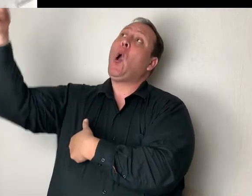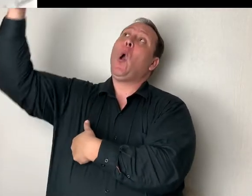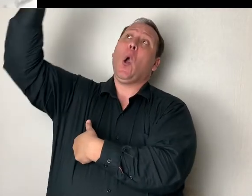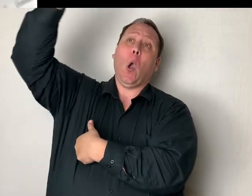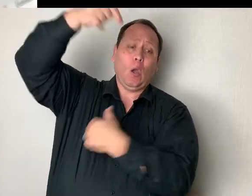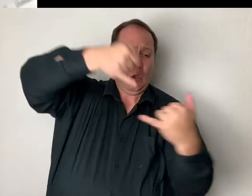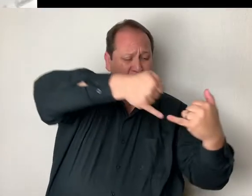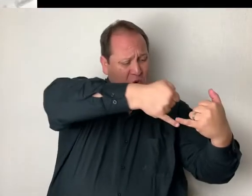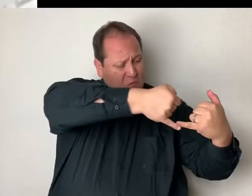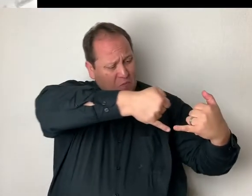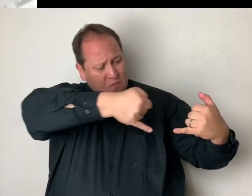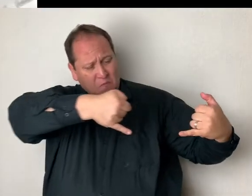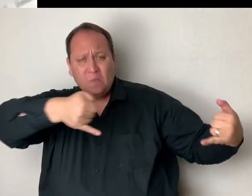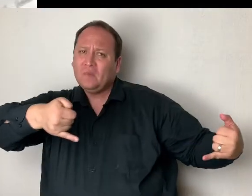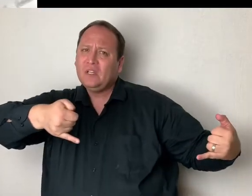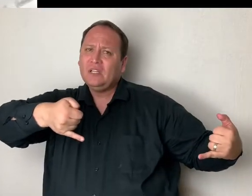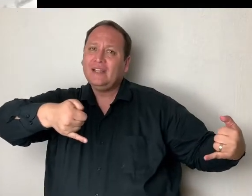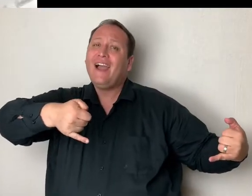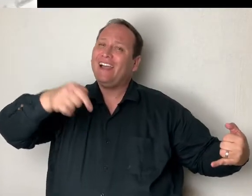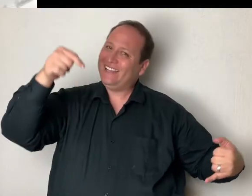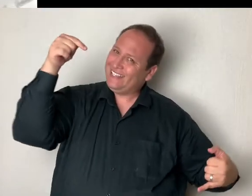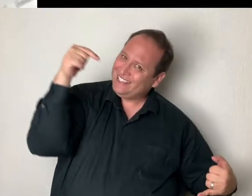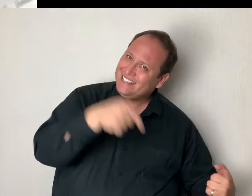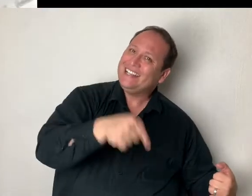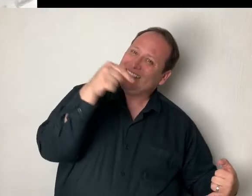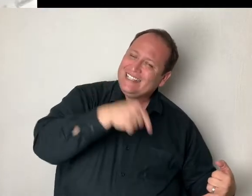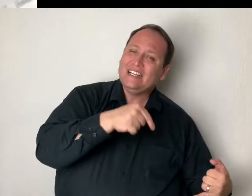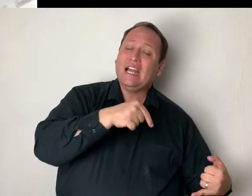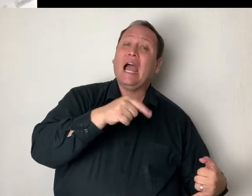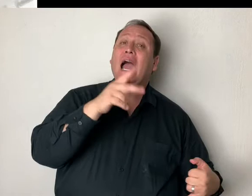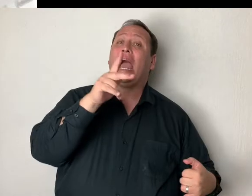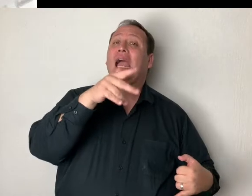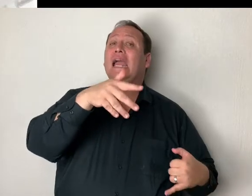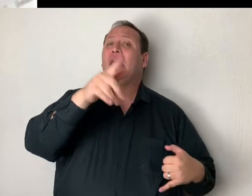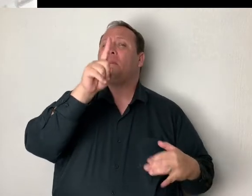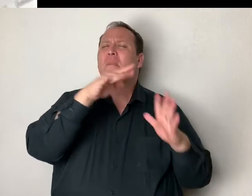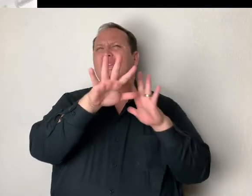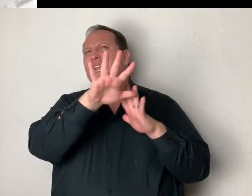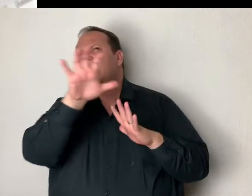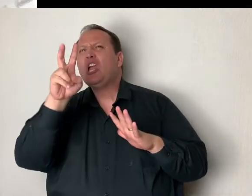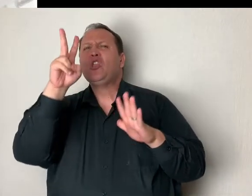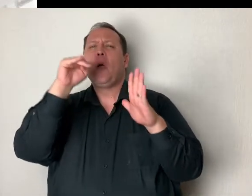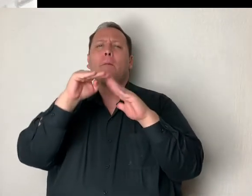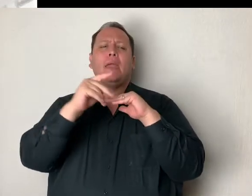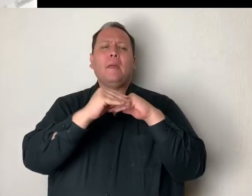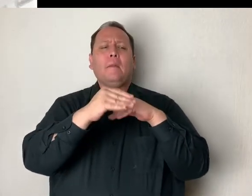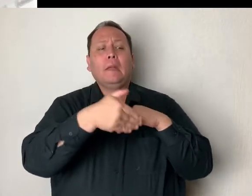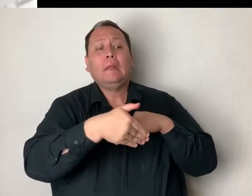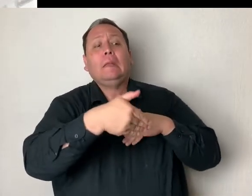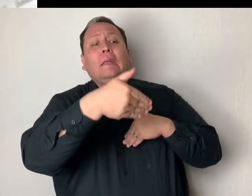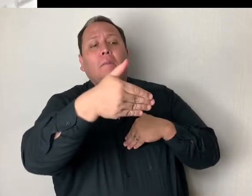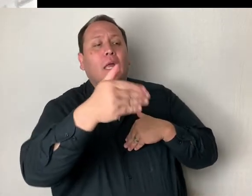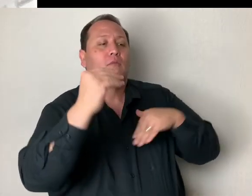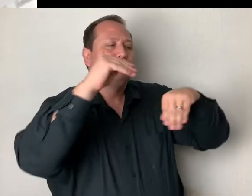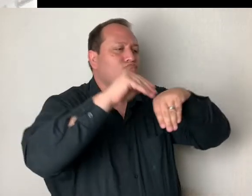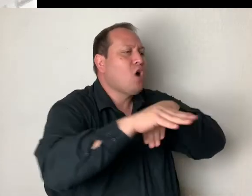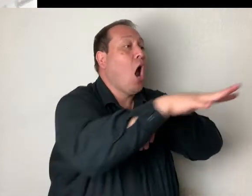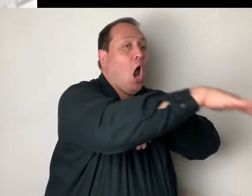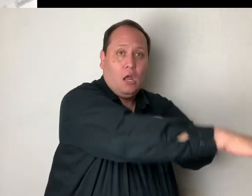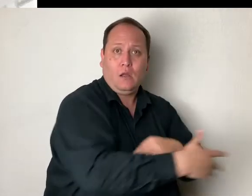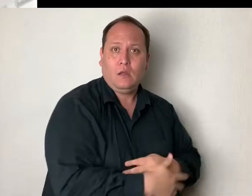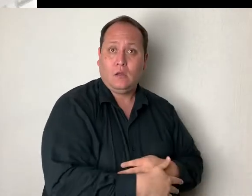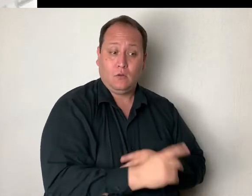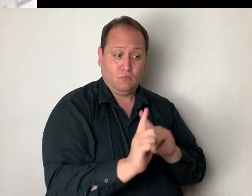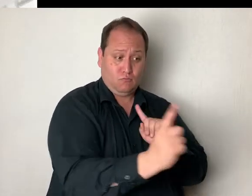in a pier extending 1,500 to 2,000 feet out into the ocean. Not just a walking pier, but a wide